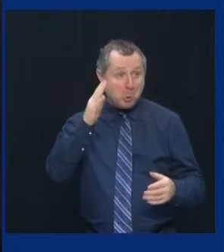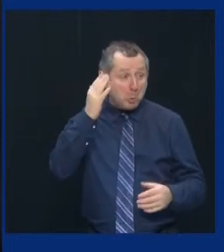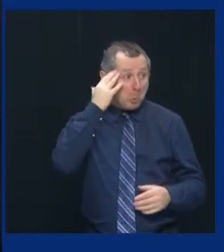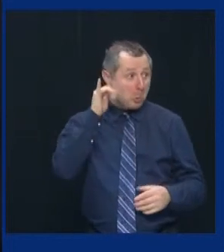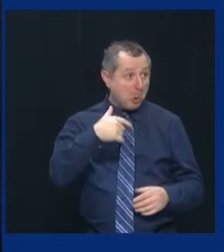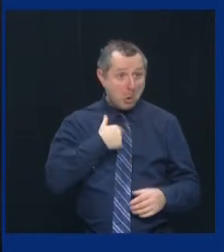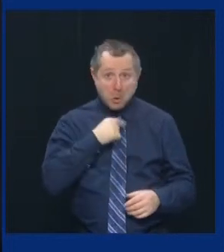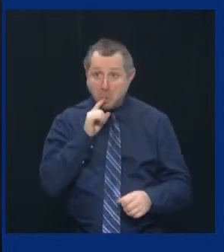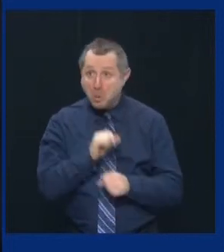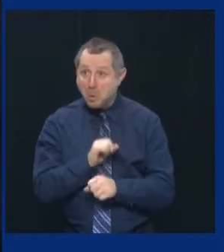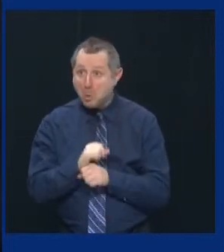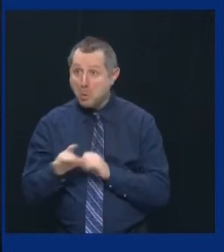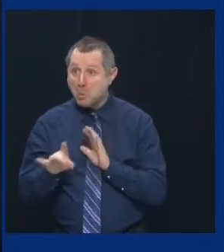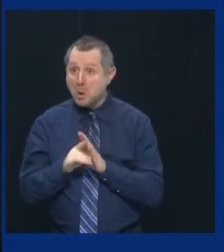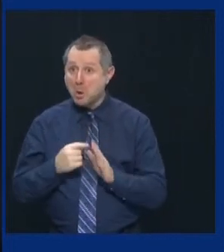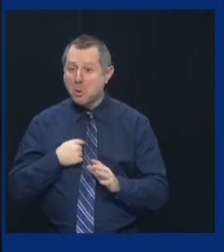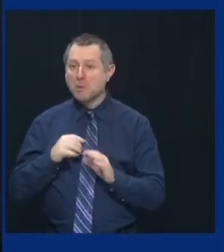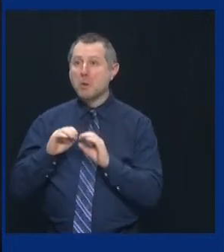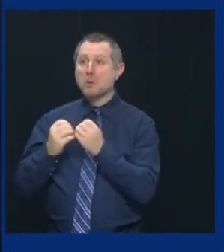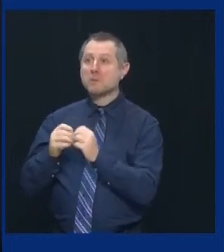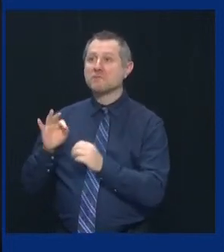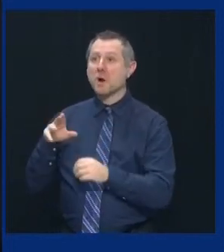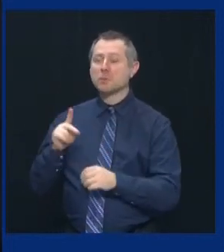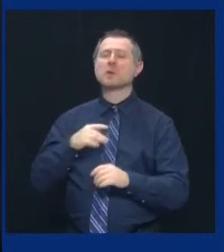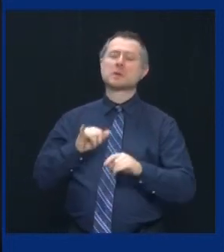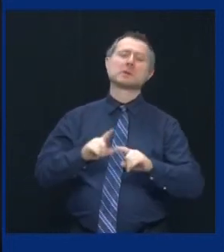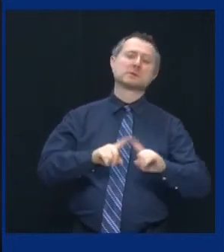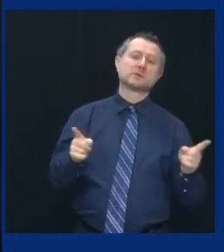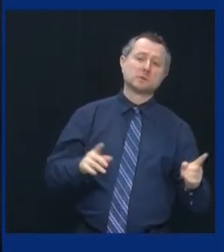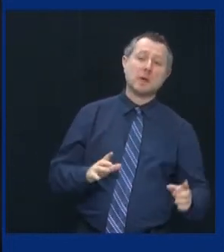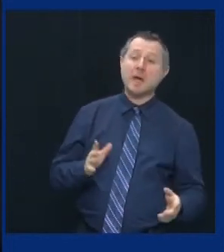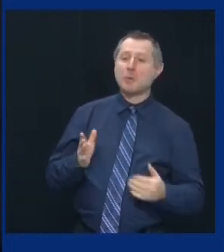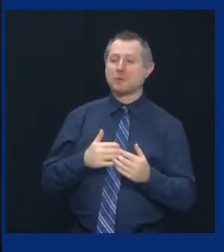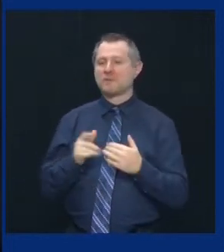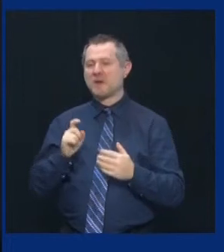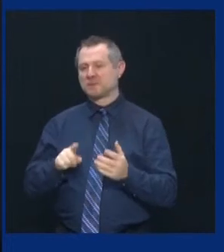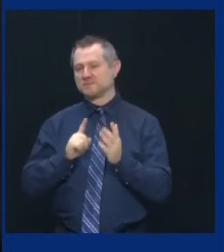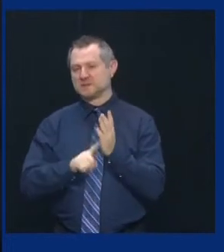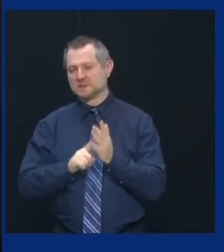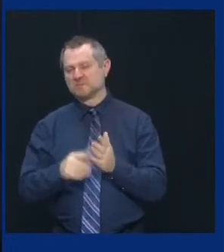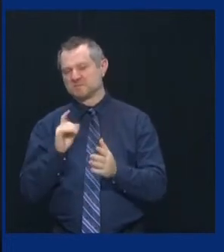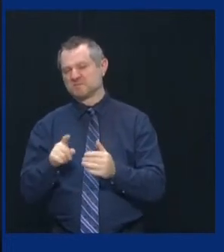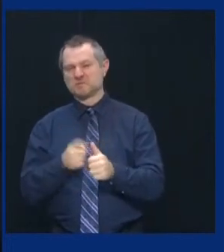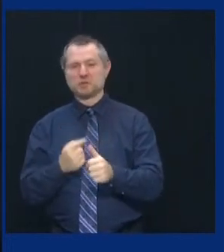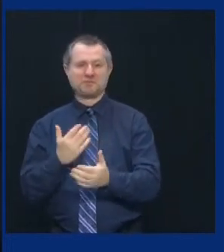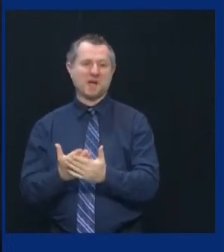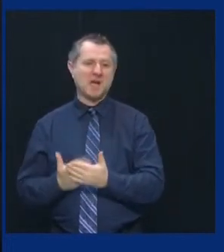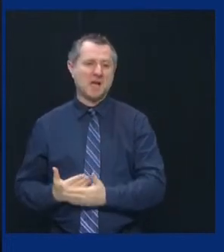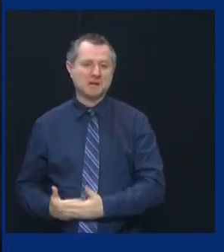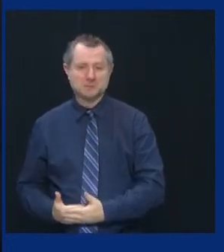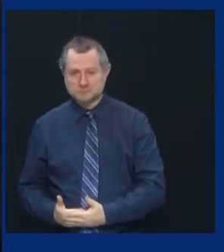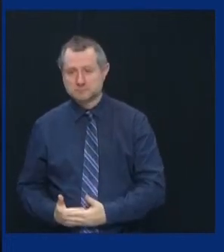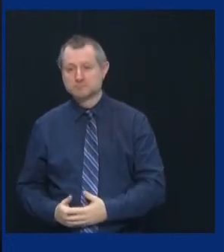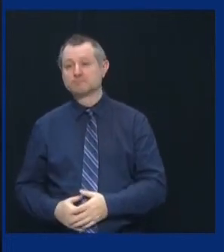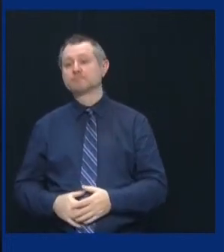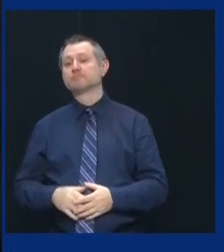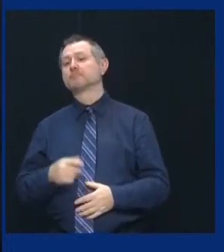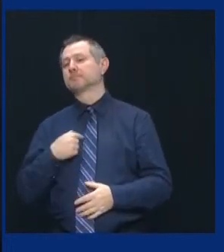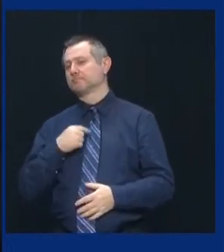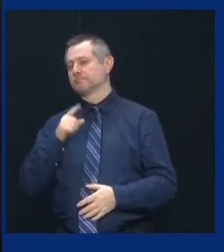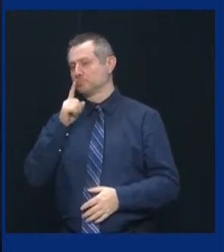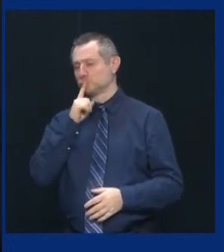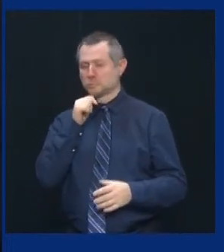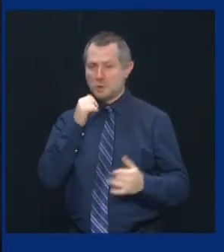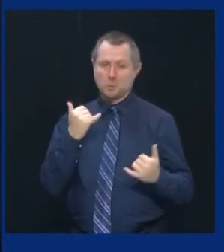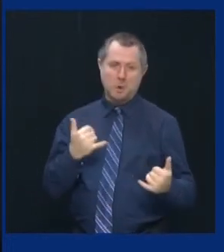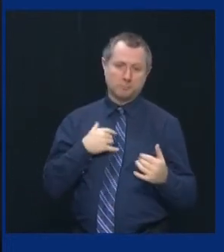fraudulent organization, that would be a different situation. But it's going to be a question of fact, Sasha. And I don't know any facts at this time